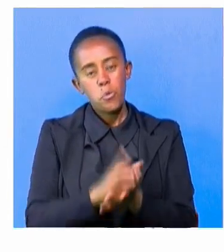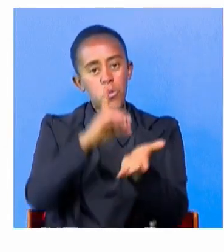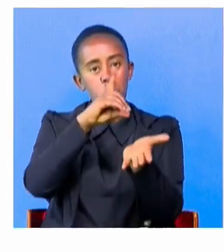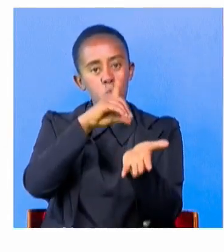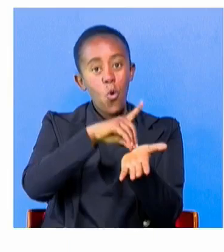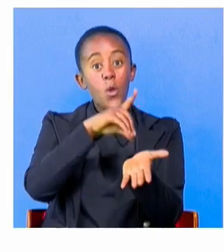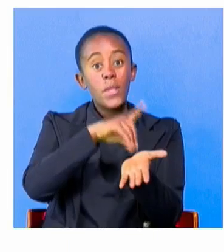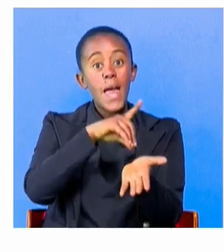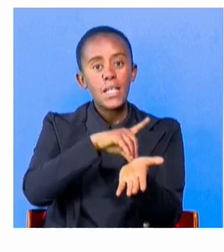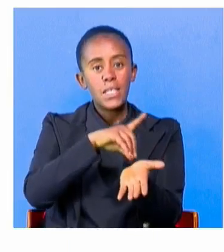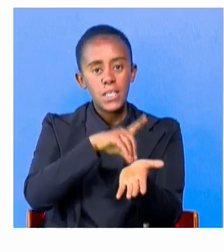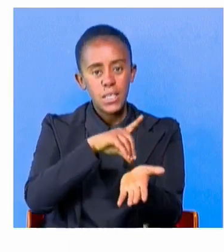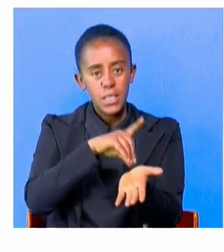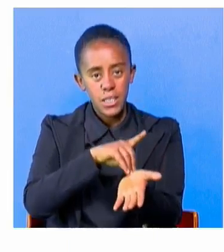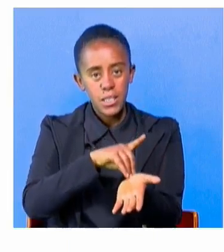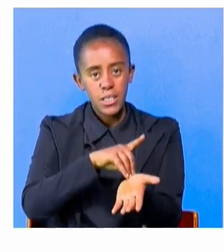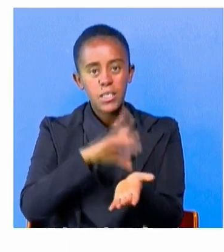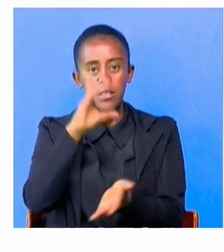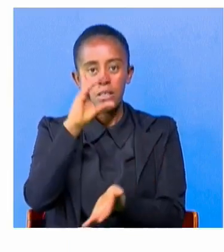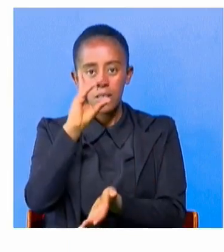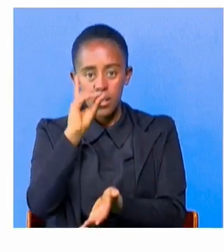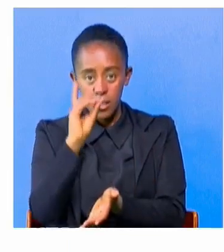Doctor,